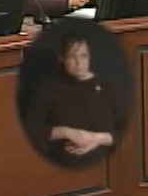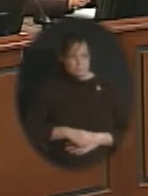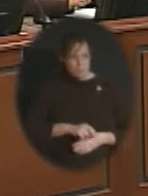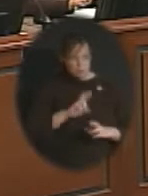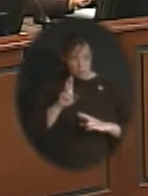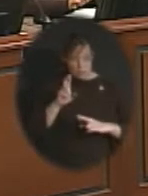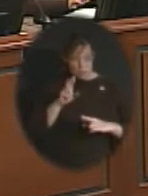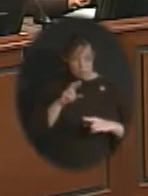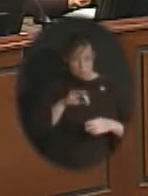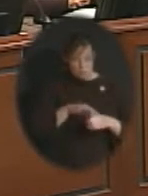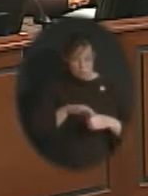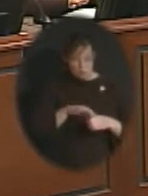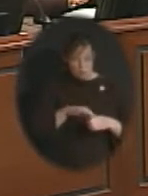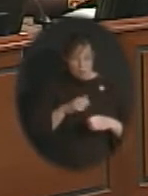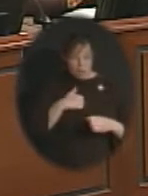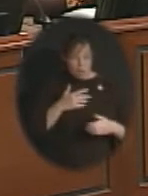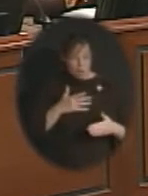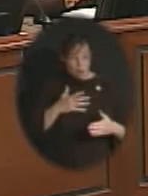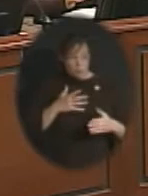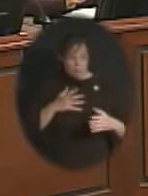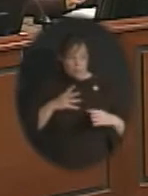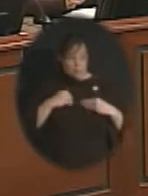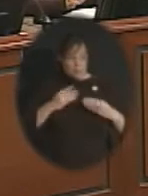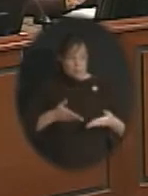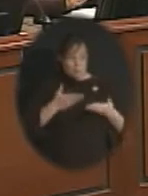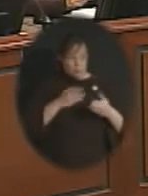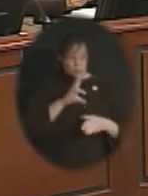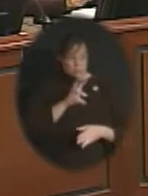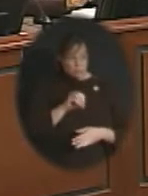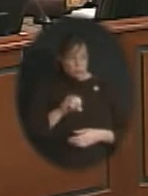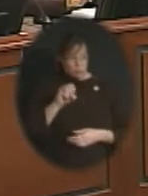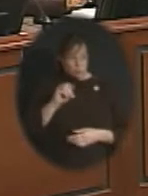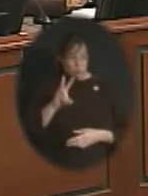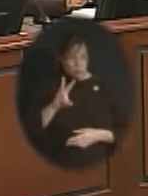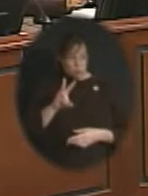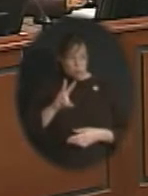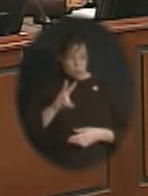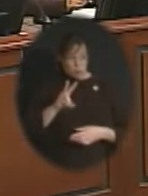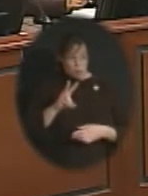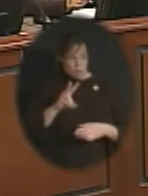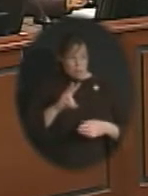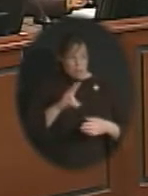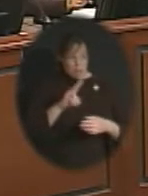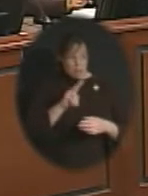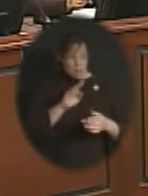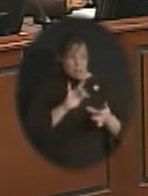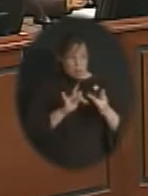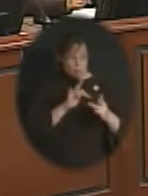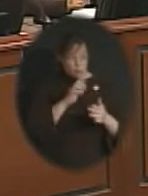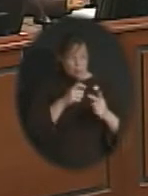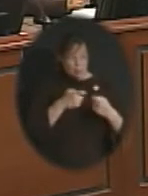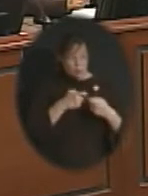Ready to go forward? All right, I would entertain a motion on 6.02, approval of network electronic bids.